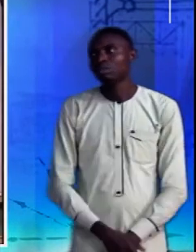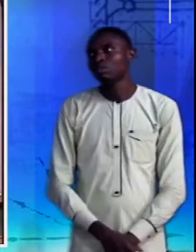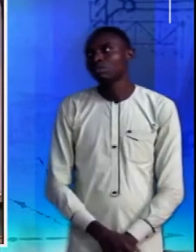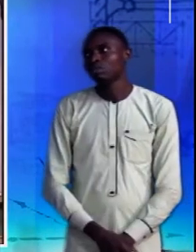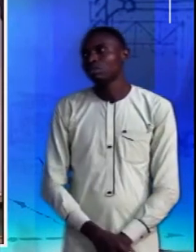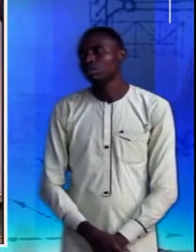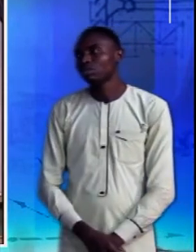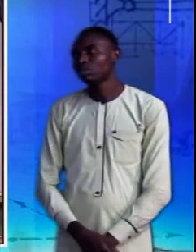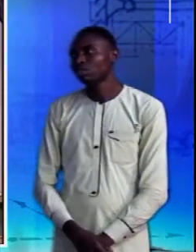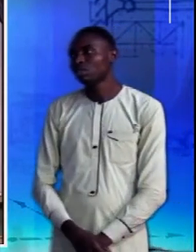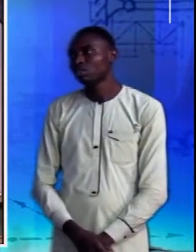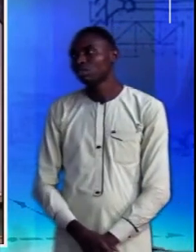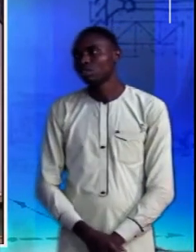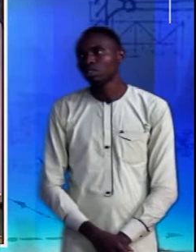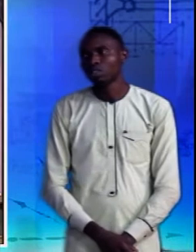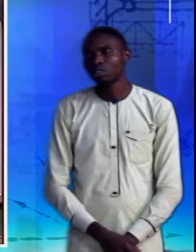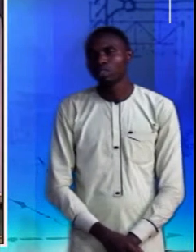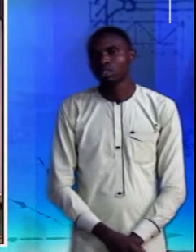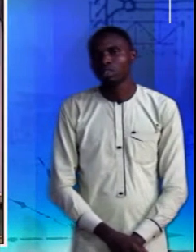let's say